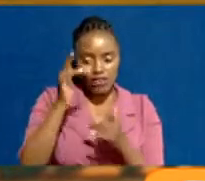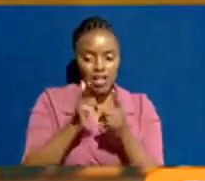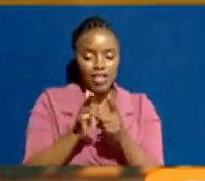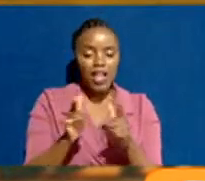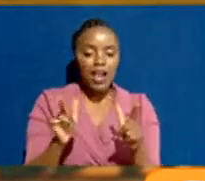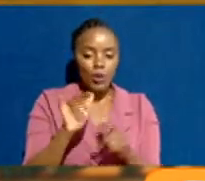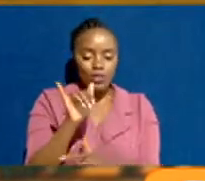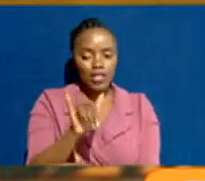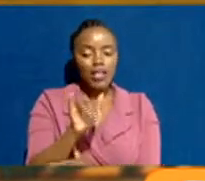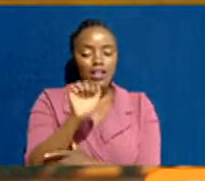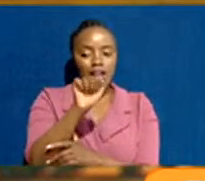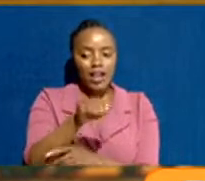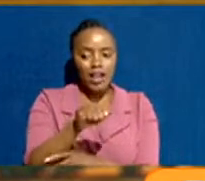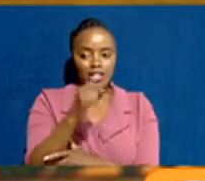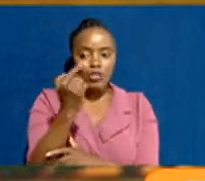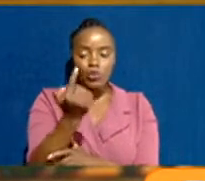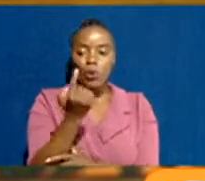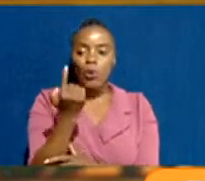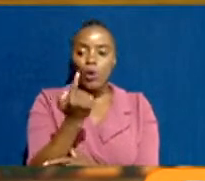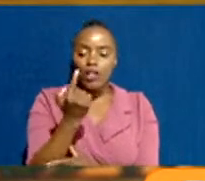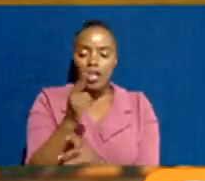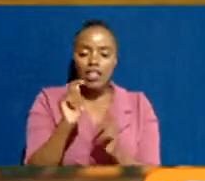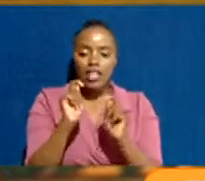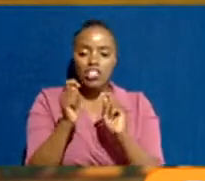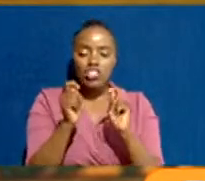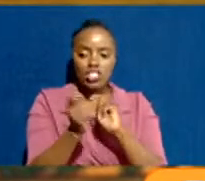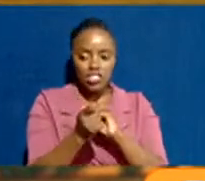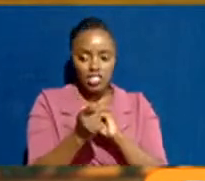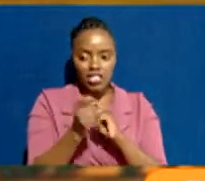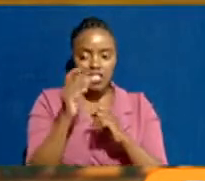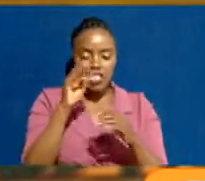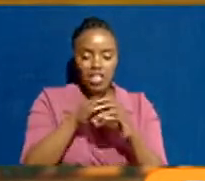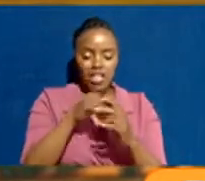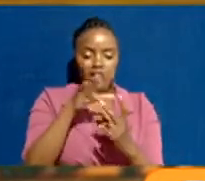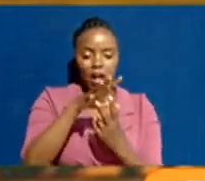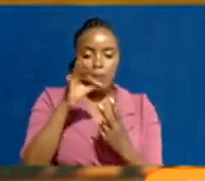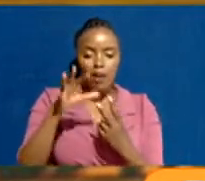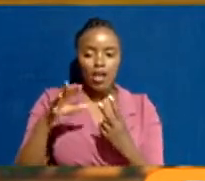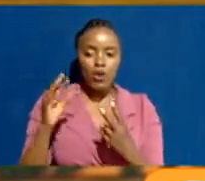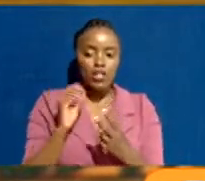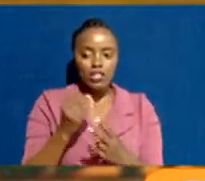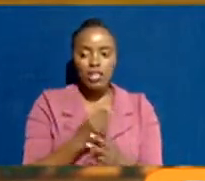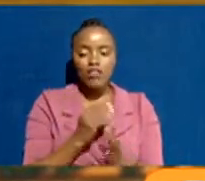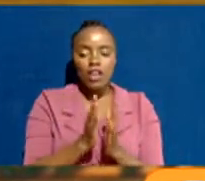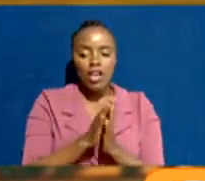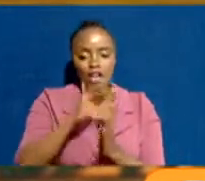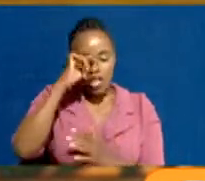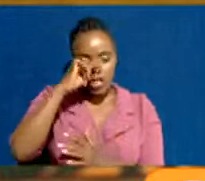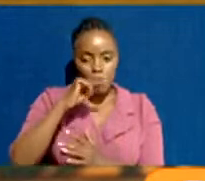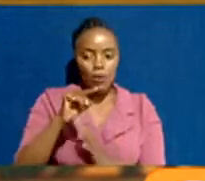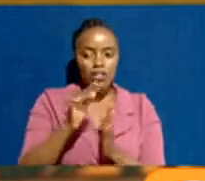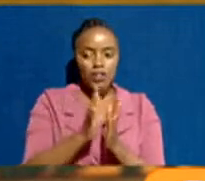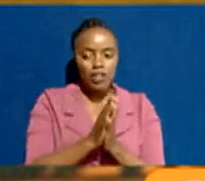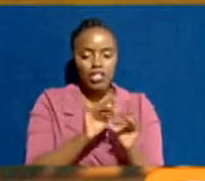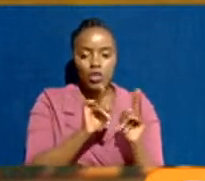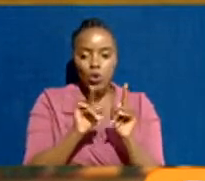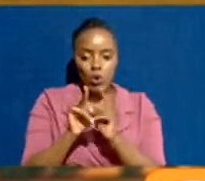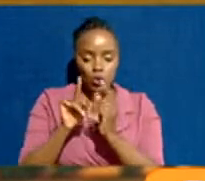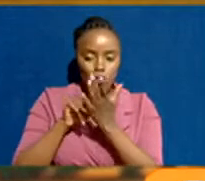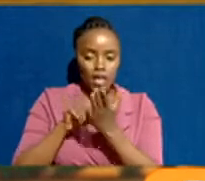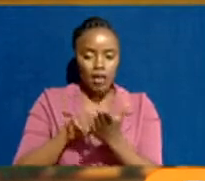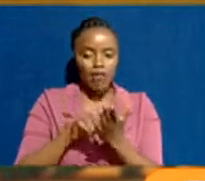allows. It's only the changing in our priorities and policies and our